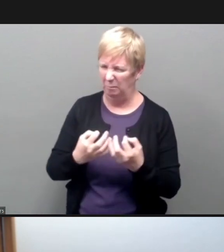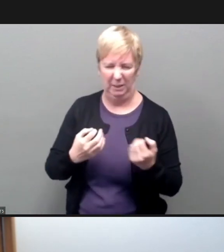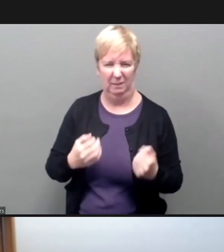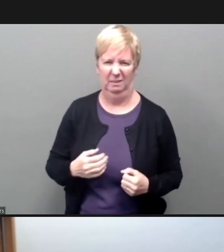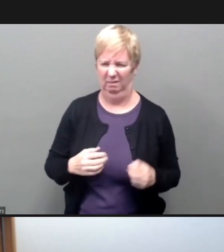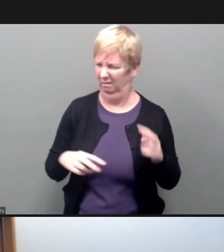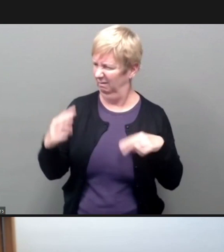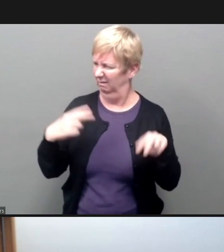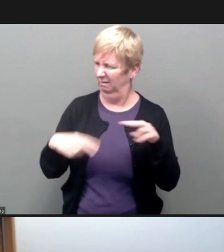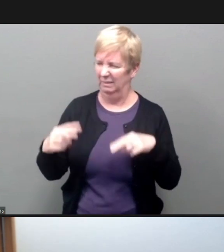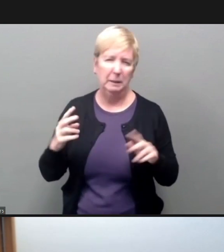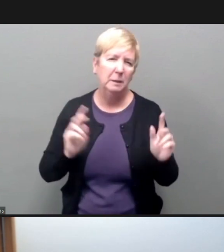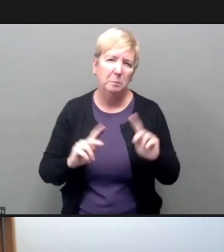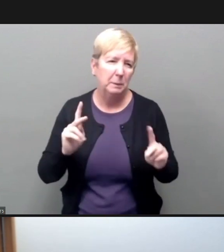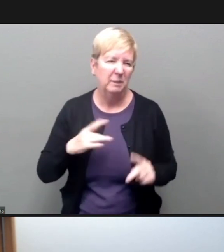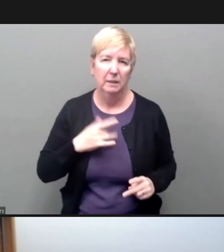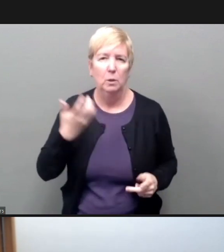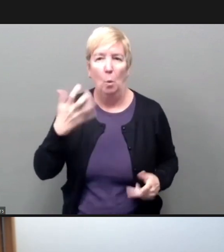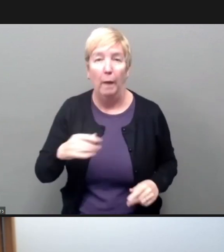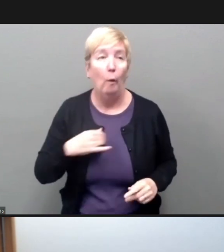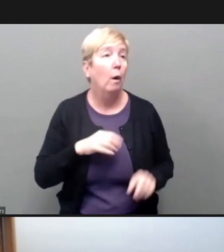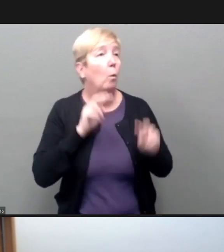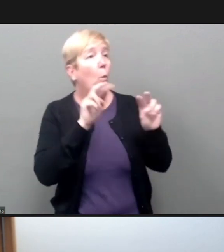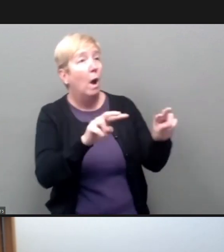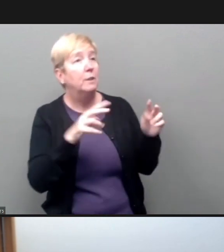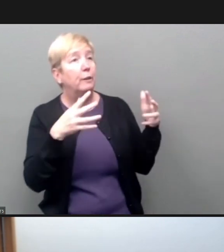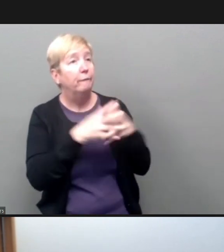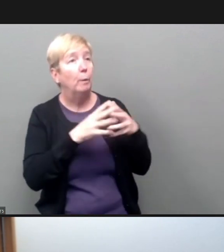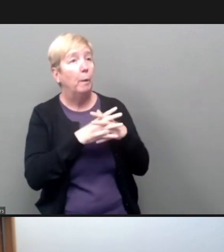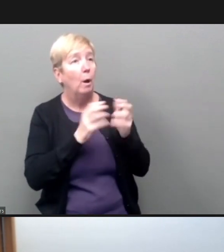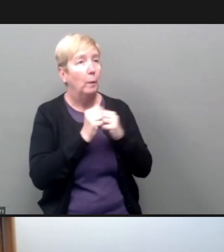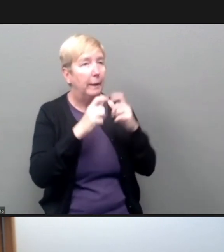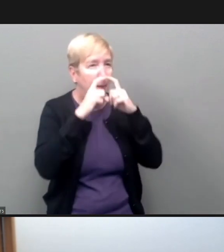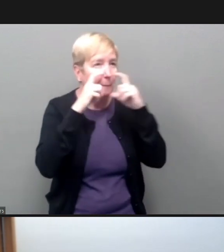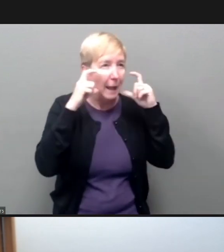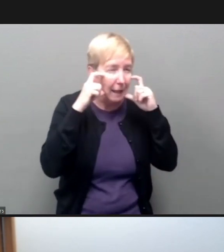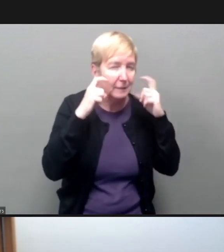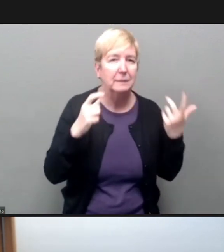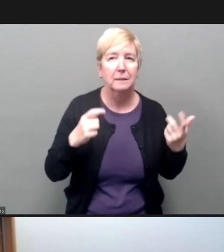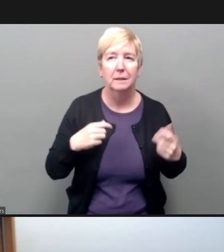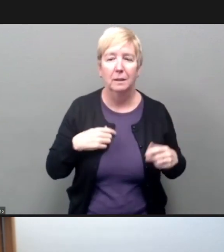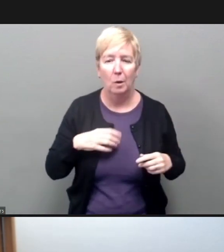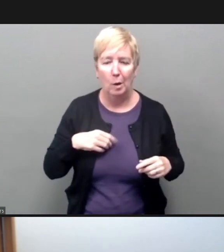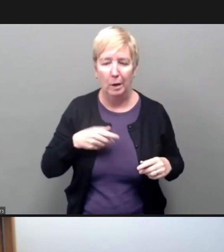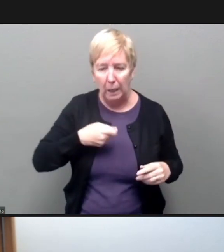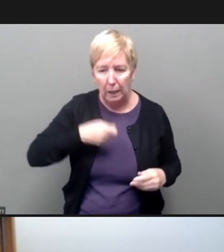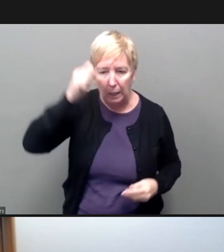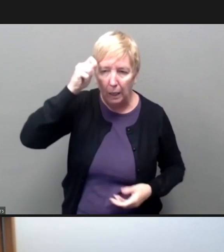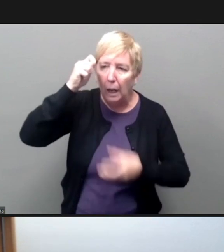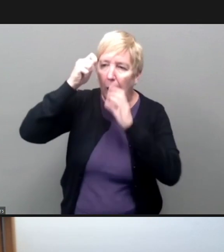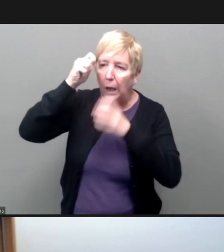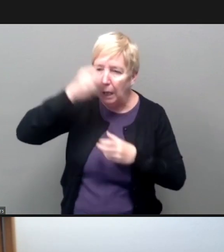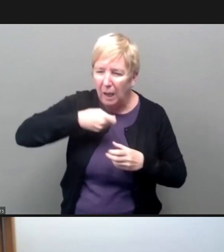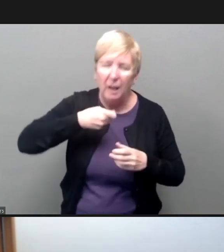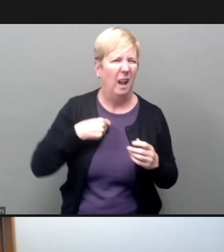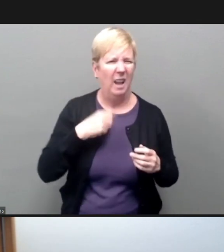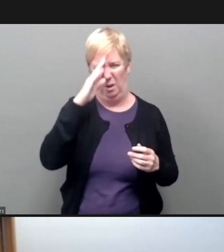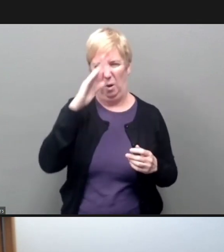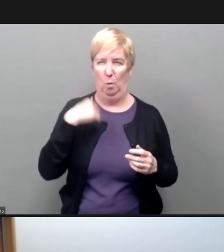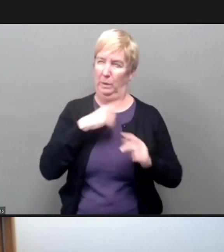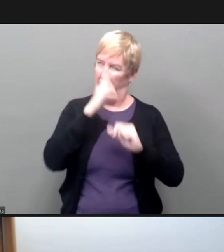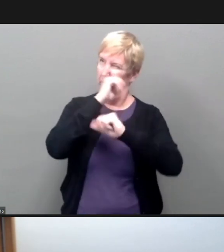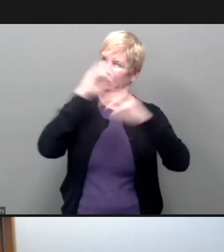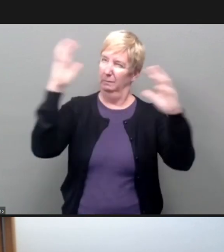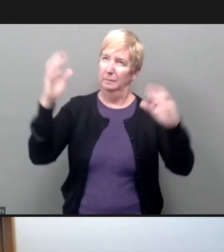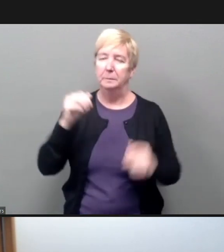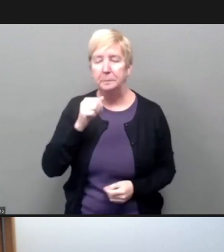wearing masks or watching football or lifting up your mask or pulling it down to eat. We'd all have